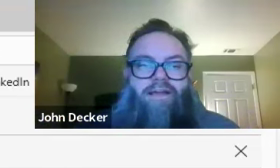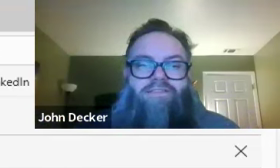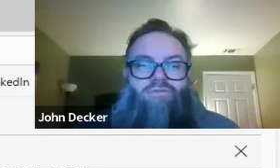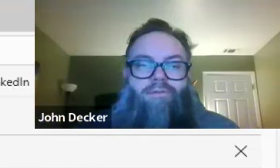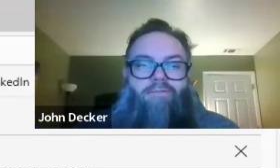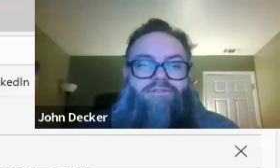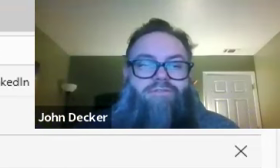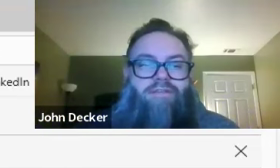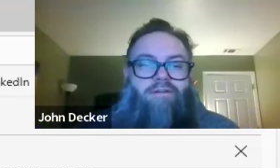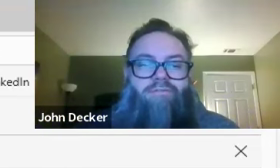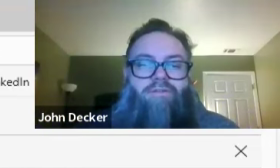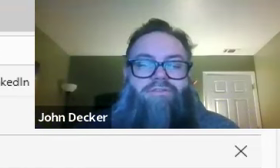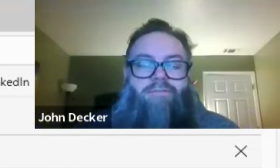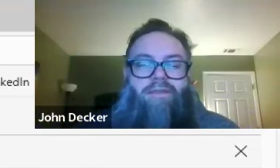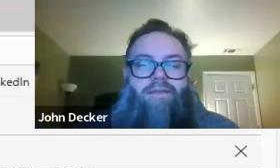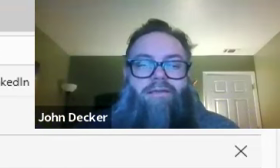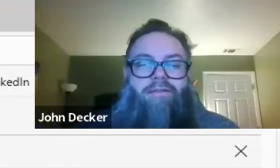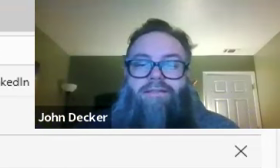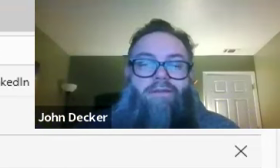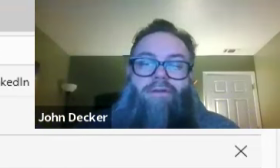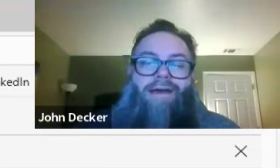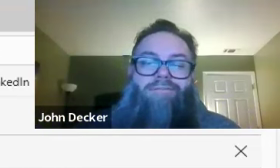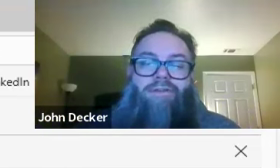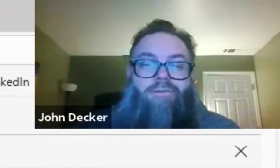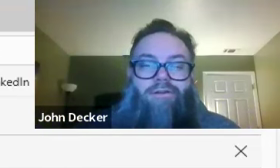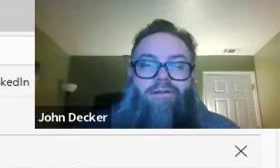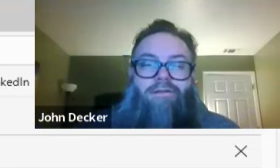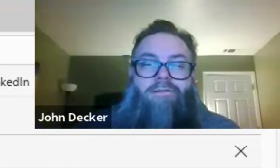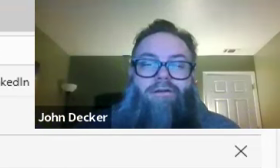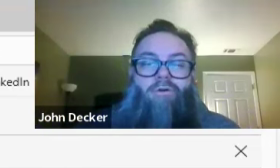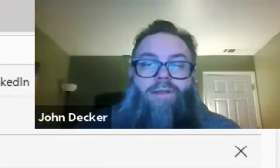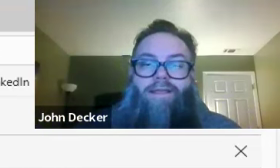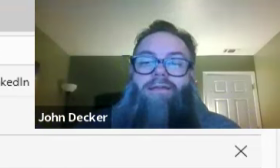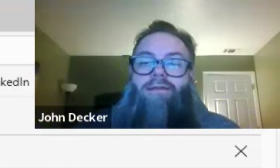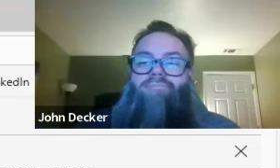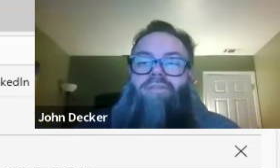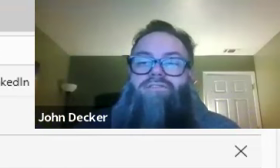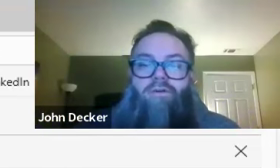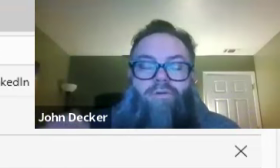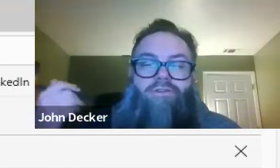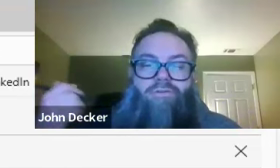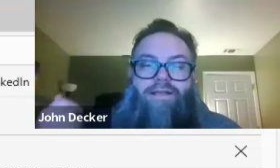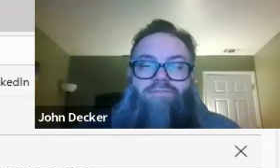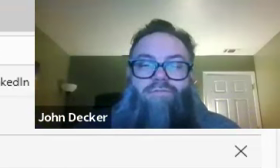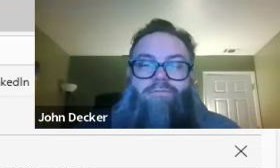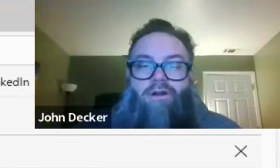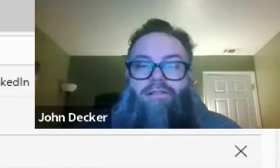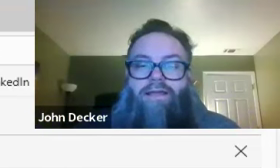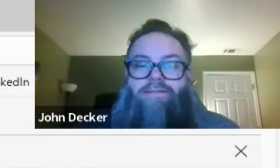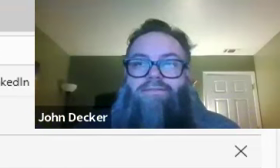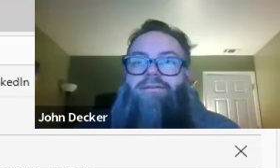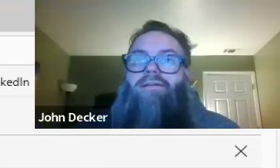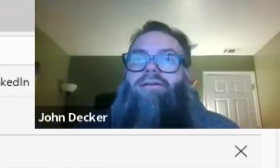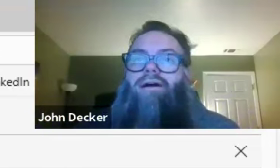would be like if I asked North Bay Regional Center to vendor something that they don't have vendored already so that we can utilize it for one of